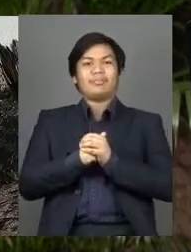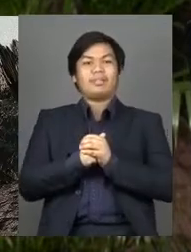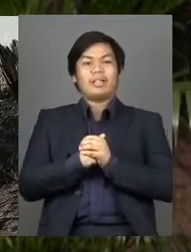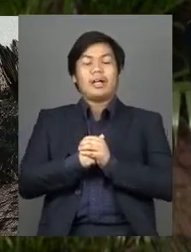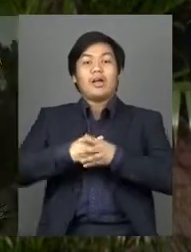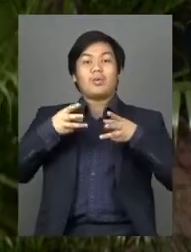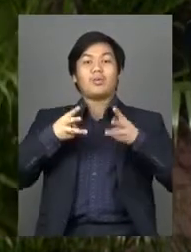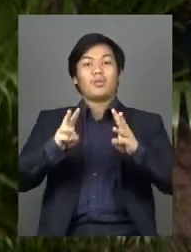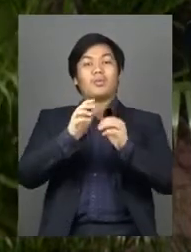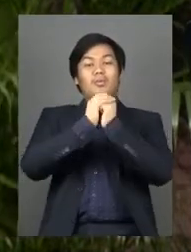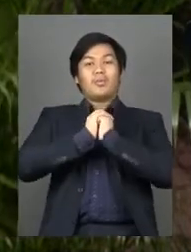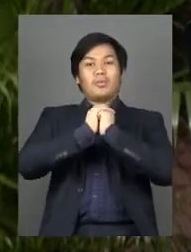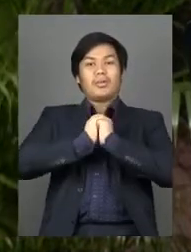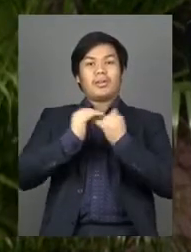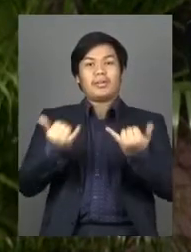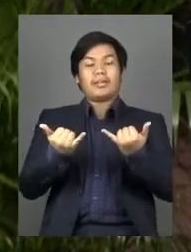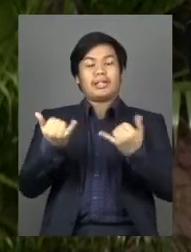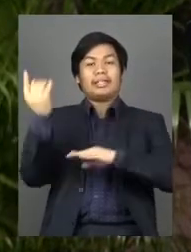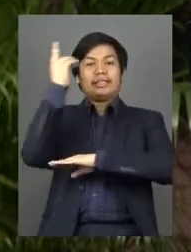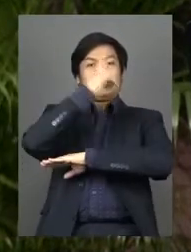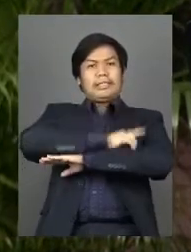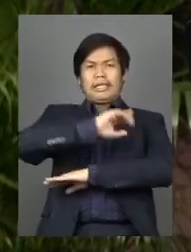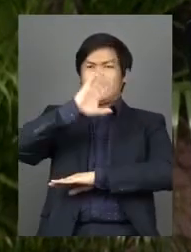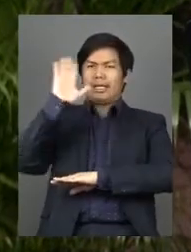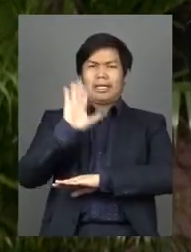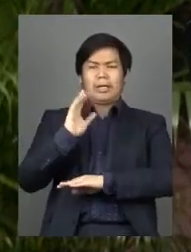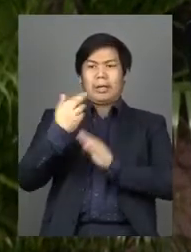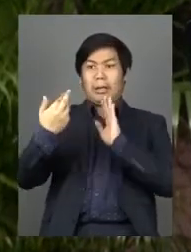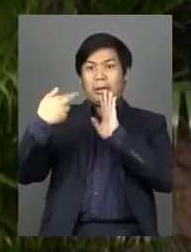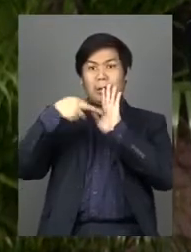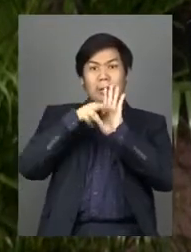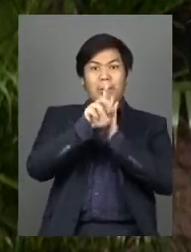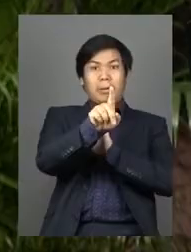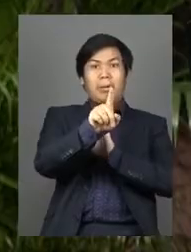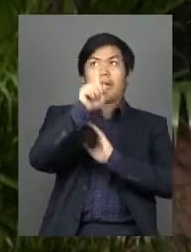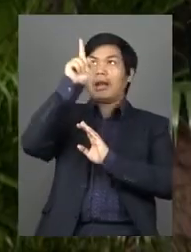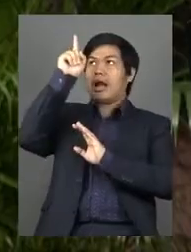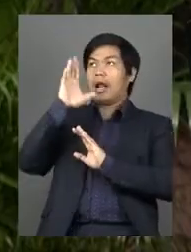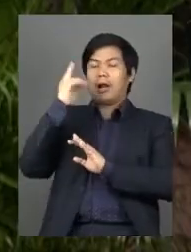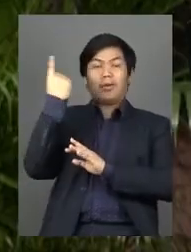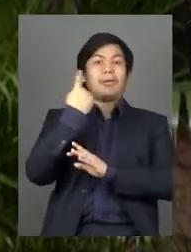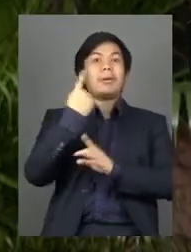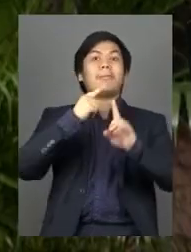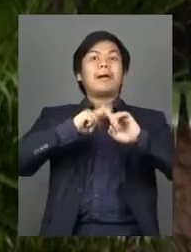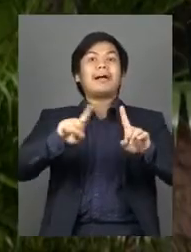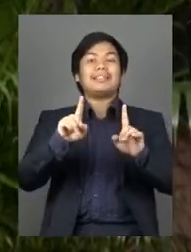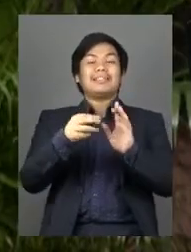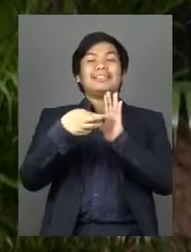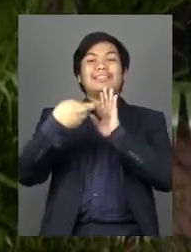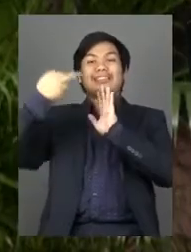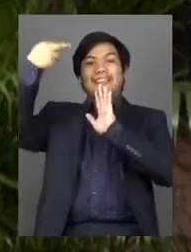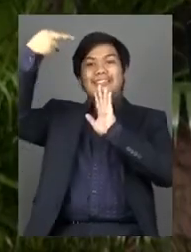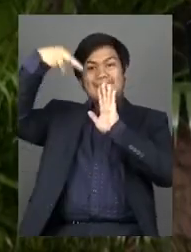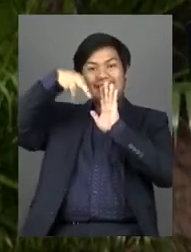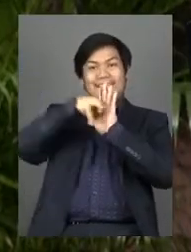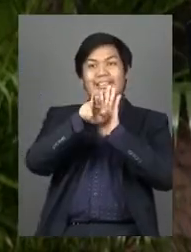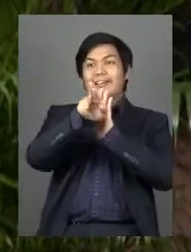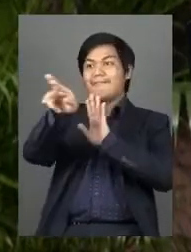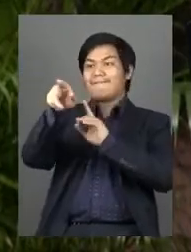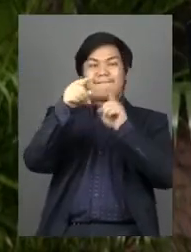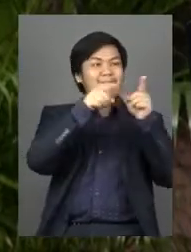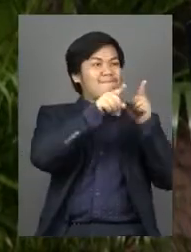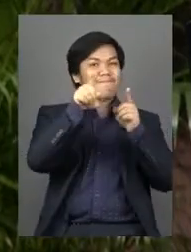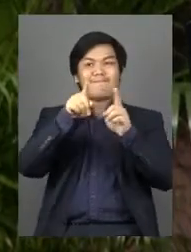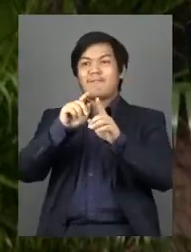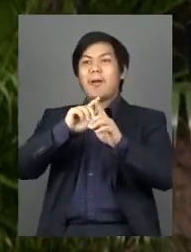May the way we worship today not just be a reflection of our love for God, but may it be a reflection of God's love for each other, that we